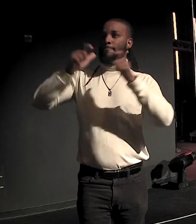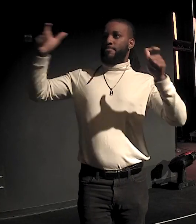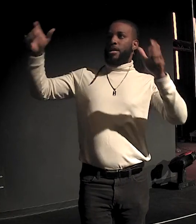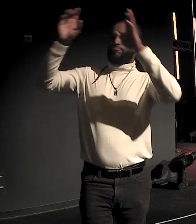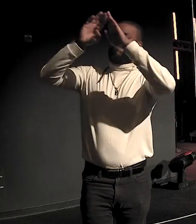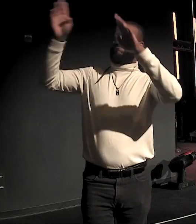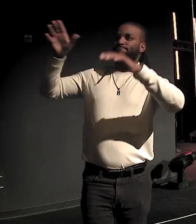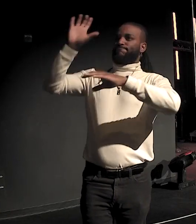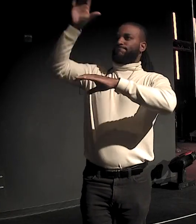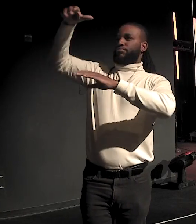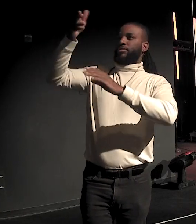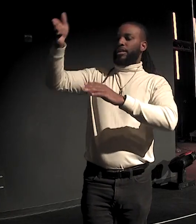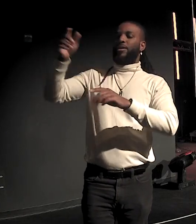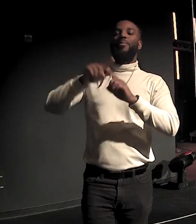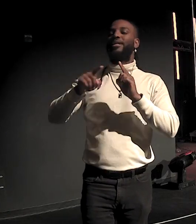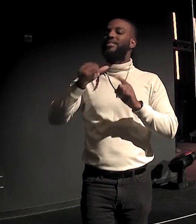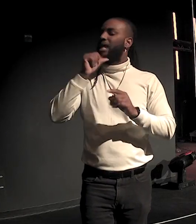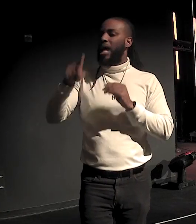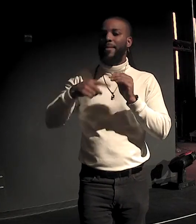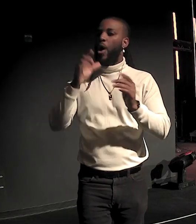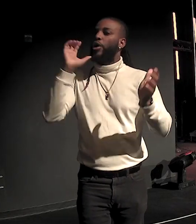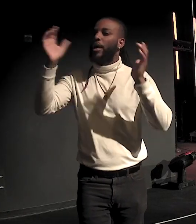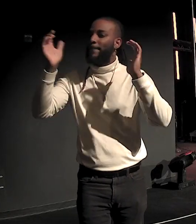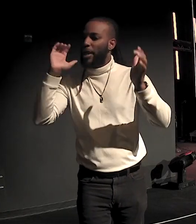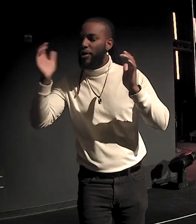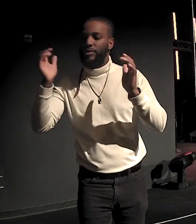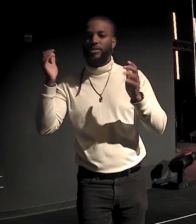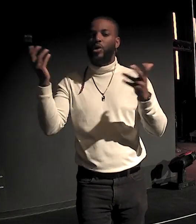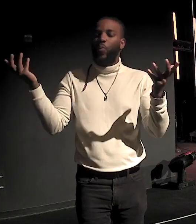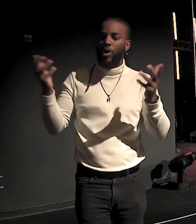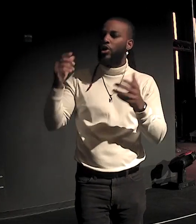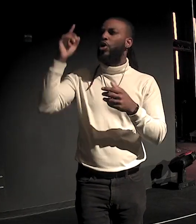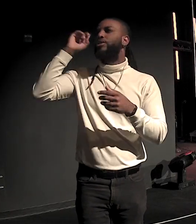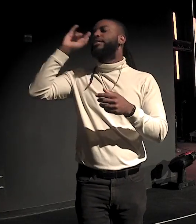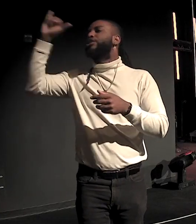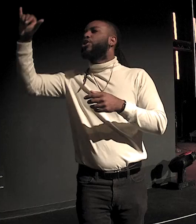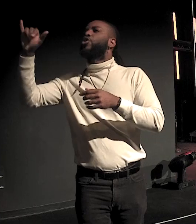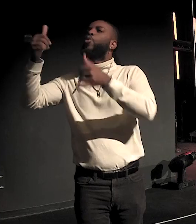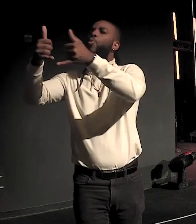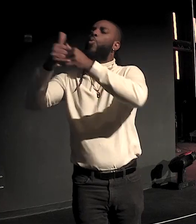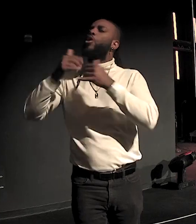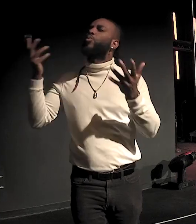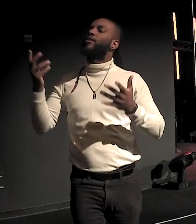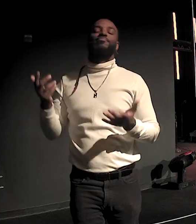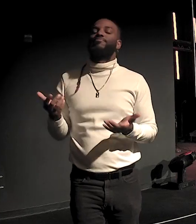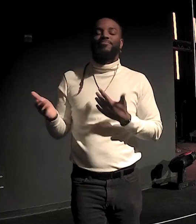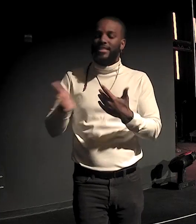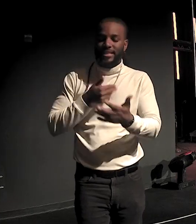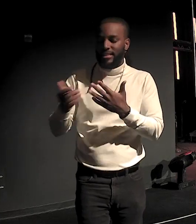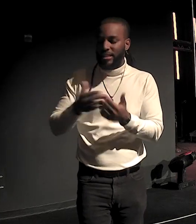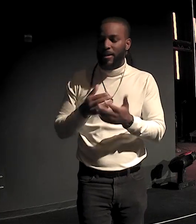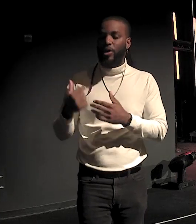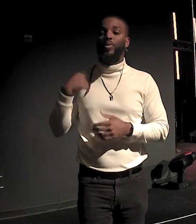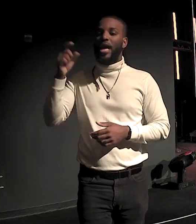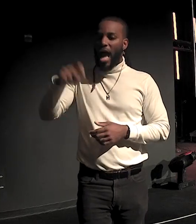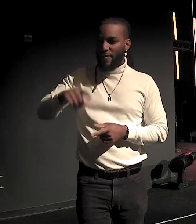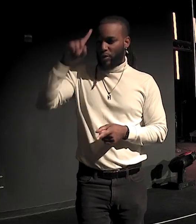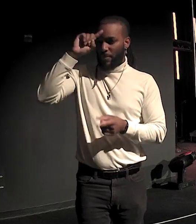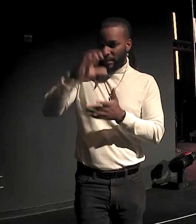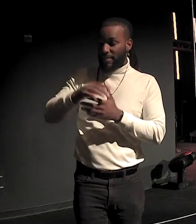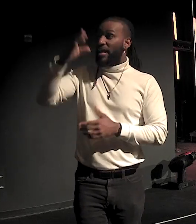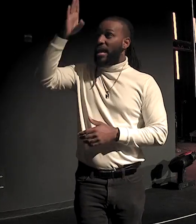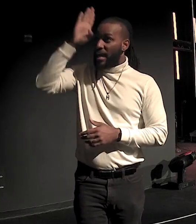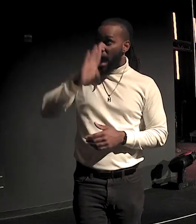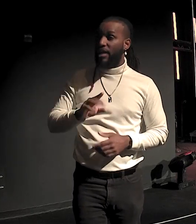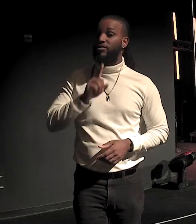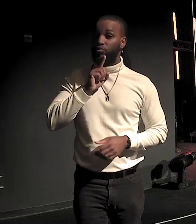us. But it's not about comparison about what are these eternal rewards, but instead we must believe that God exists and that he